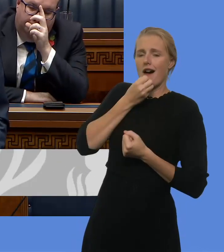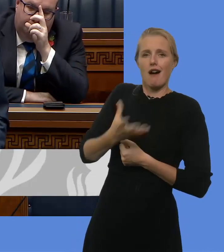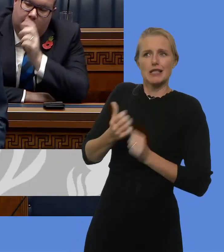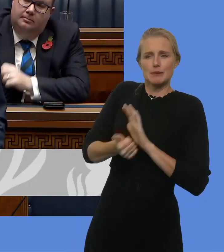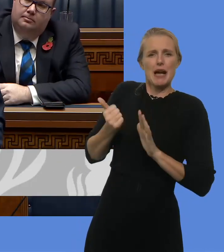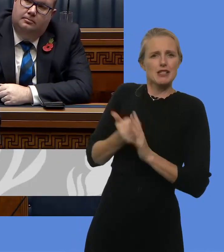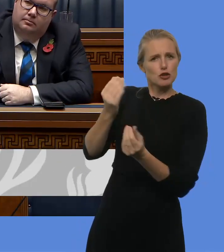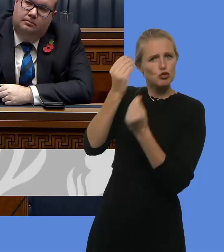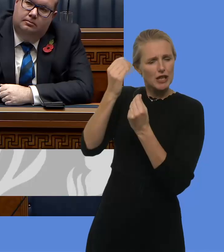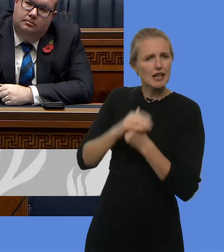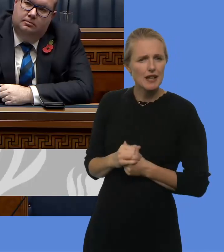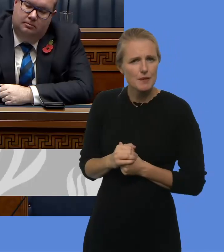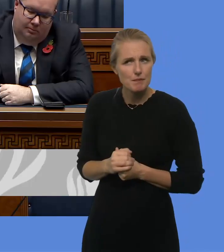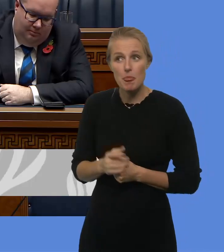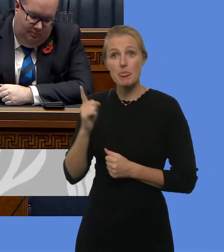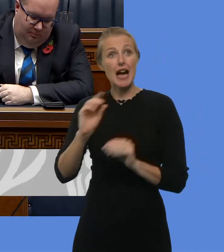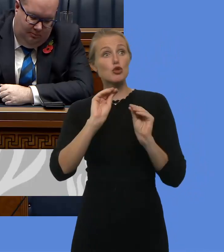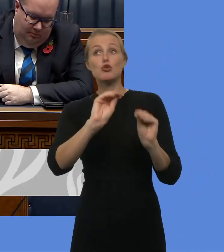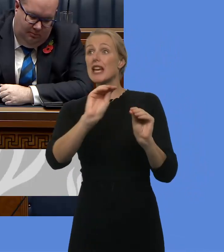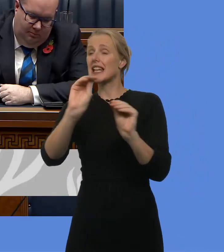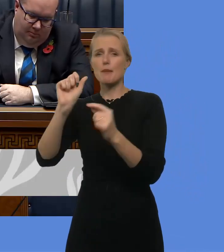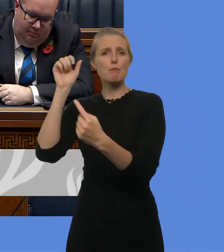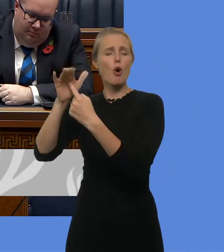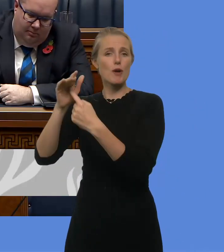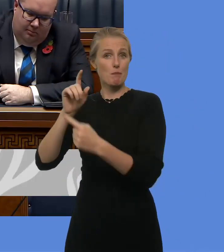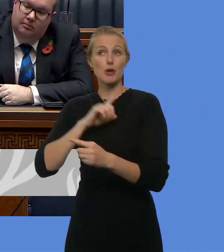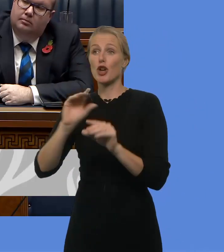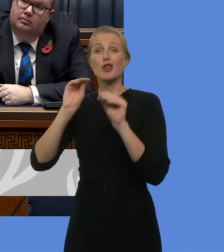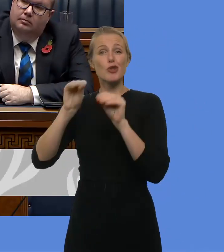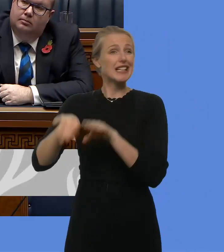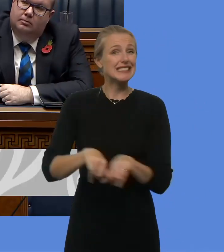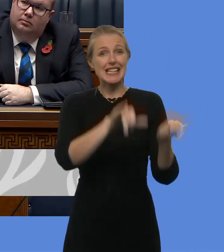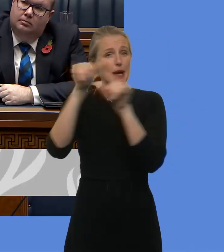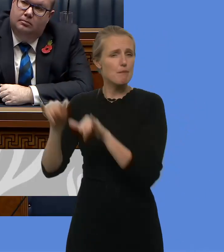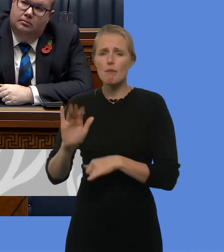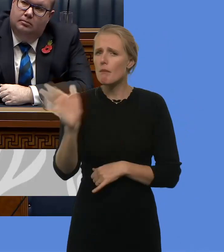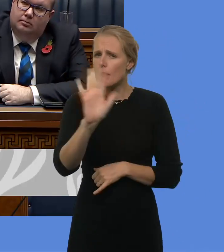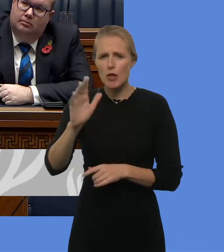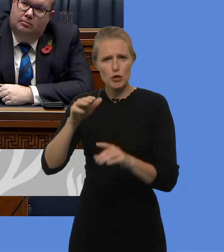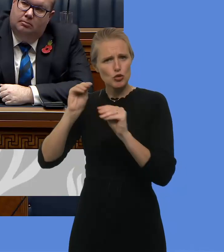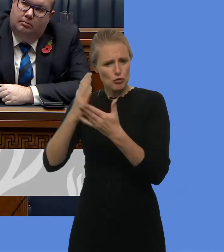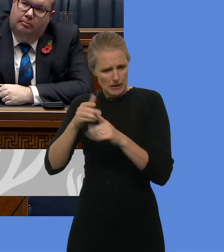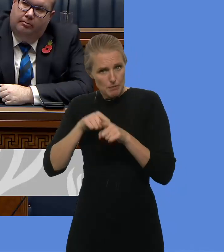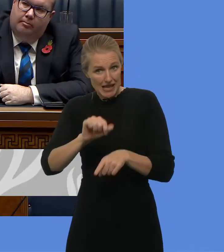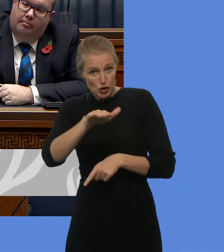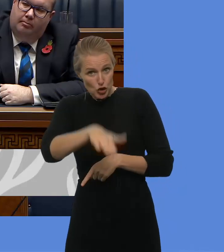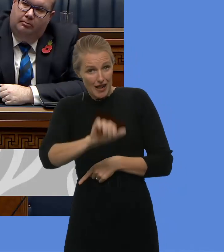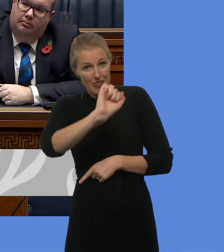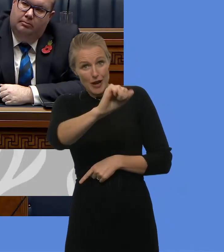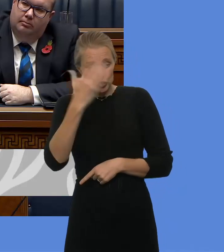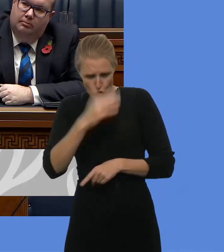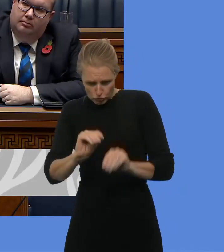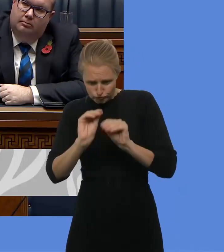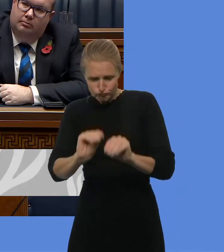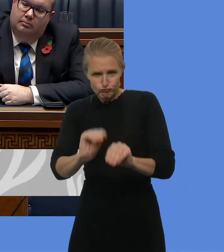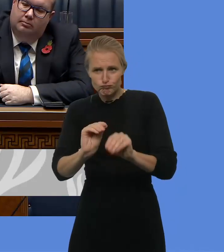service, and it ensures a child-centred approach, which I am sure, Mr Deputy Speaker, the members will agree is of utmost importance. I